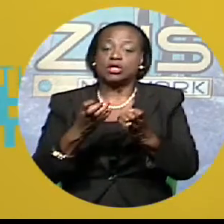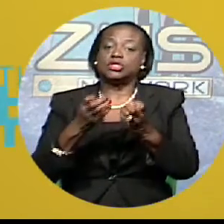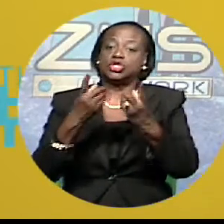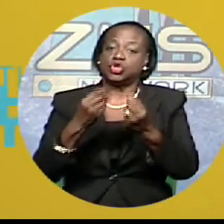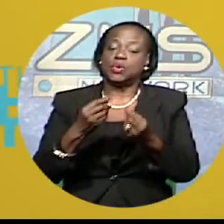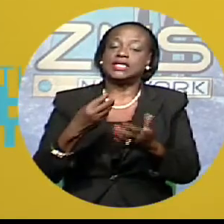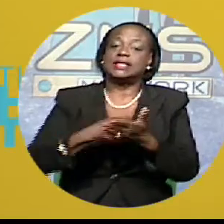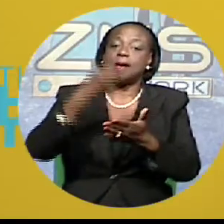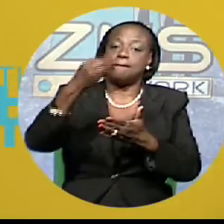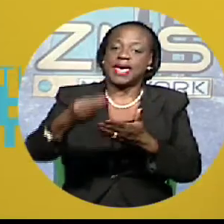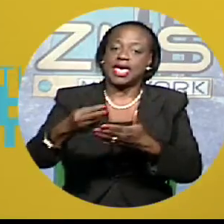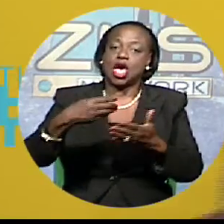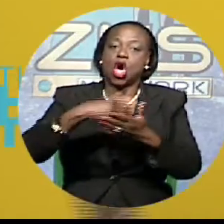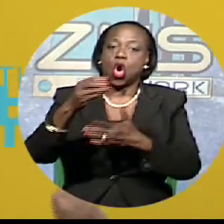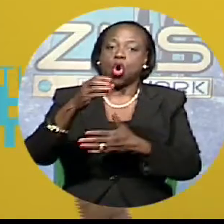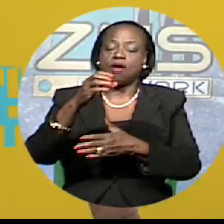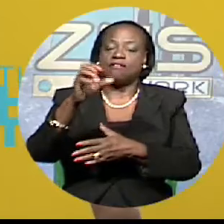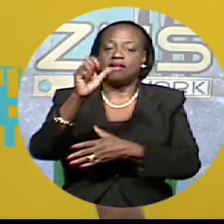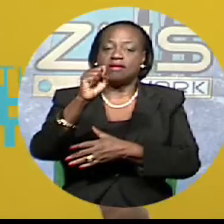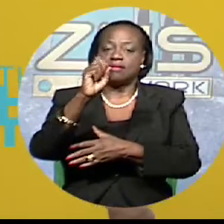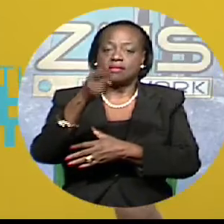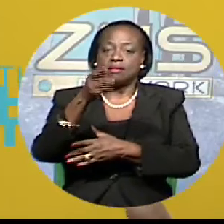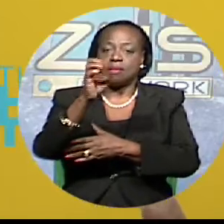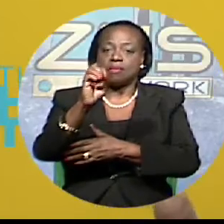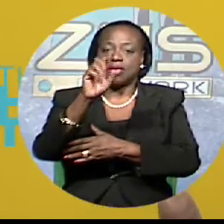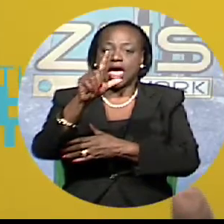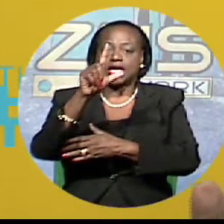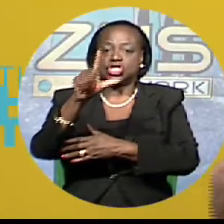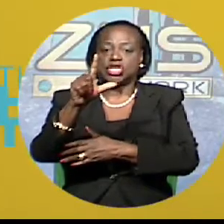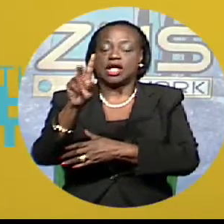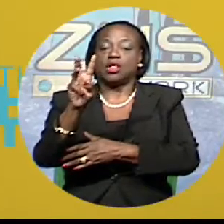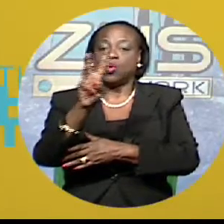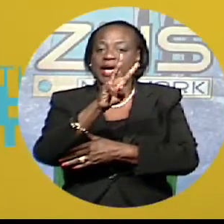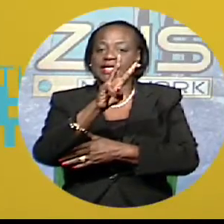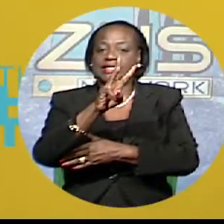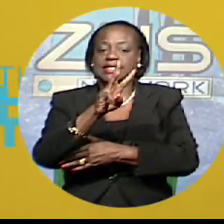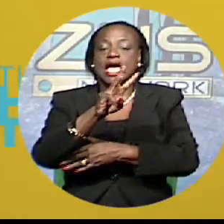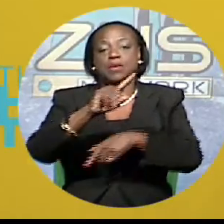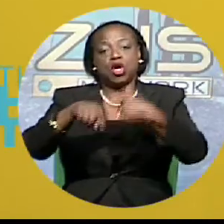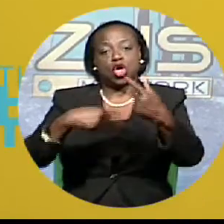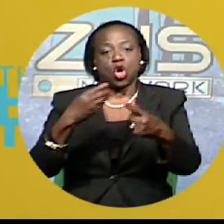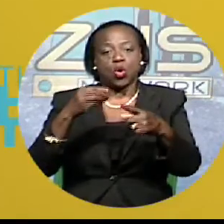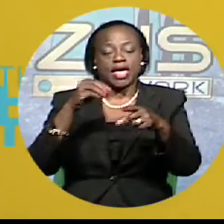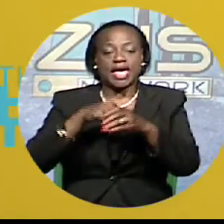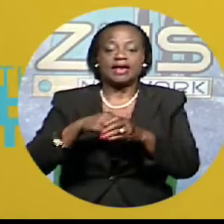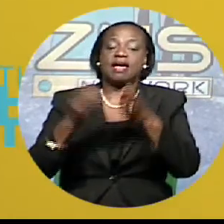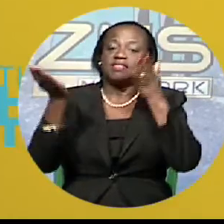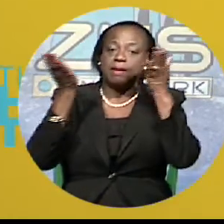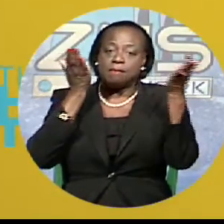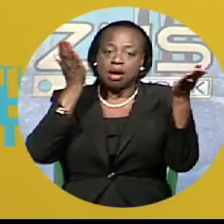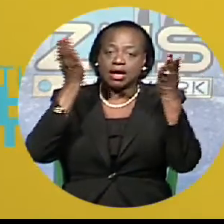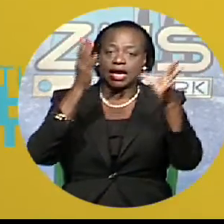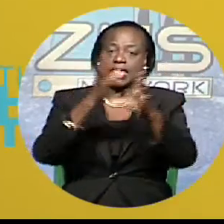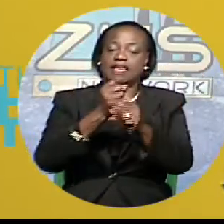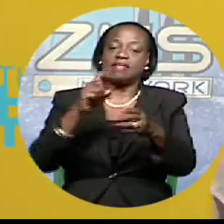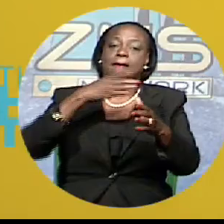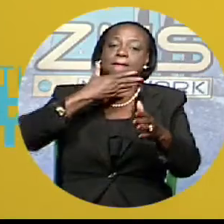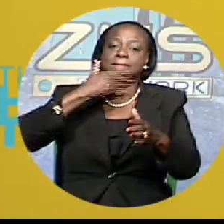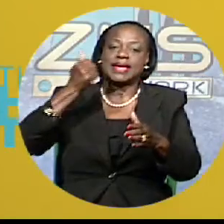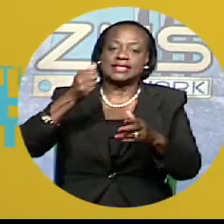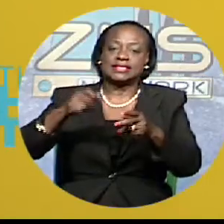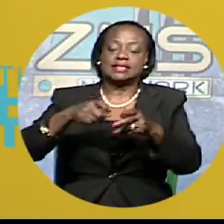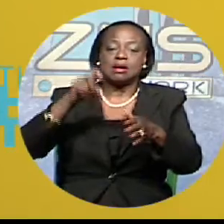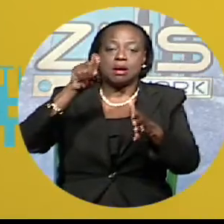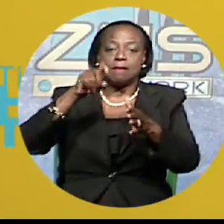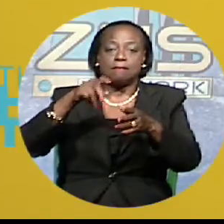Shell West. Let us go in the marketplace and get the best prices that we can get, and then we want to tie in for the next